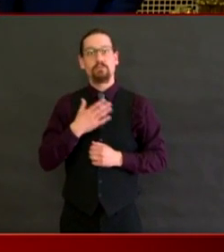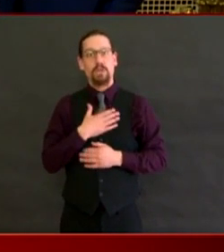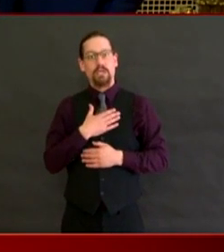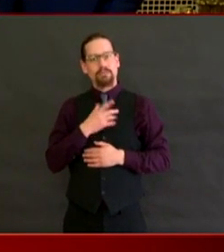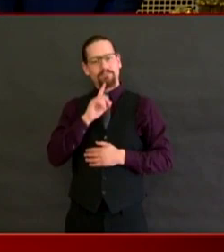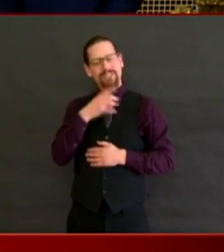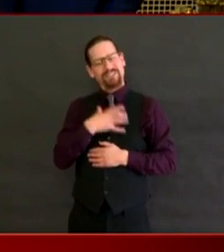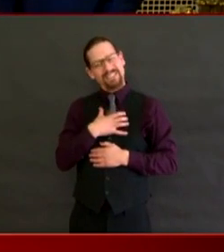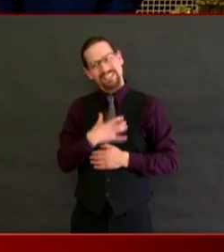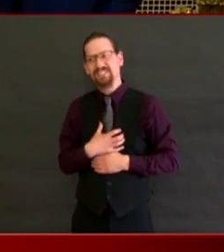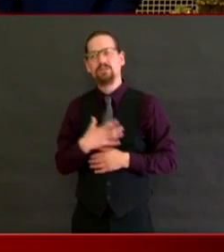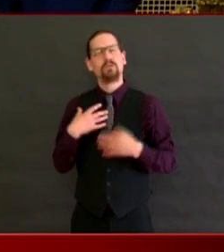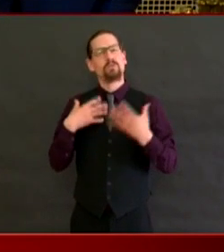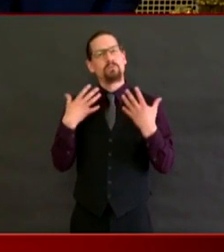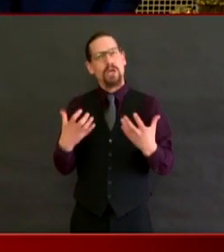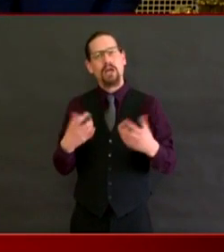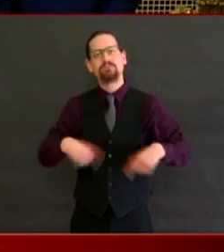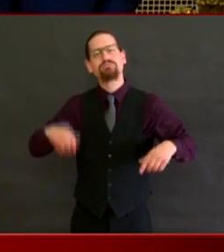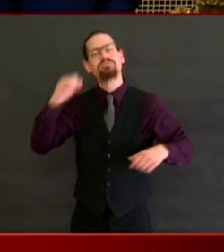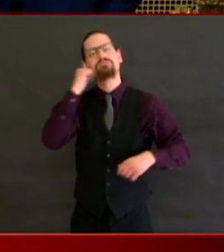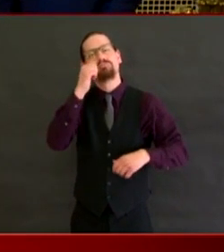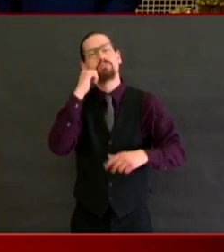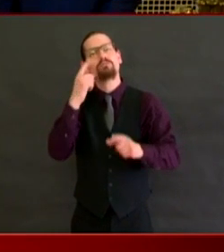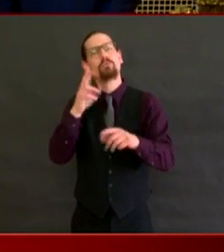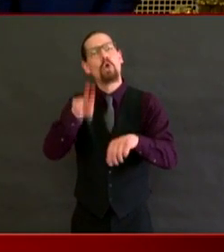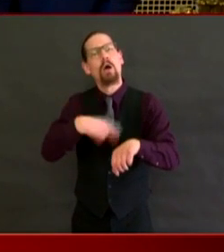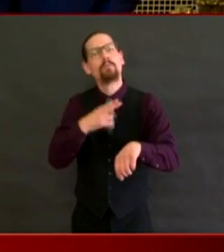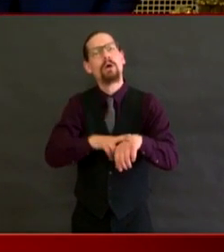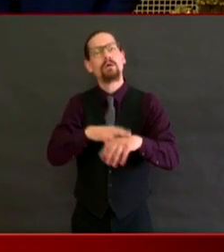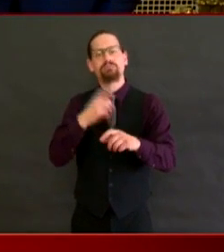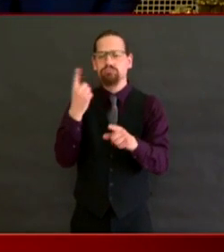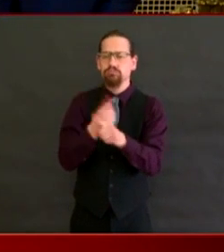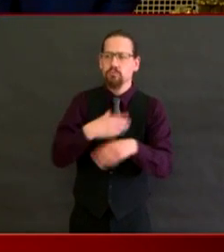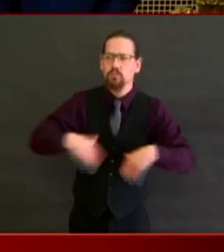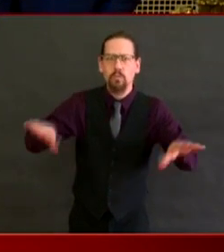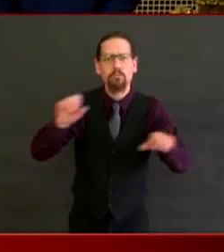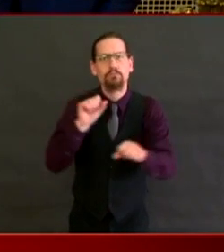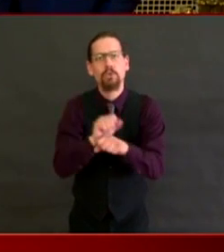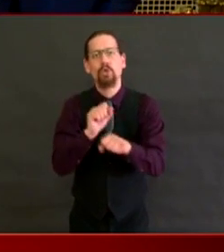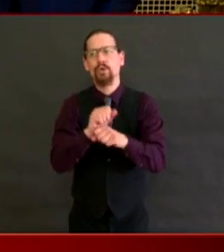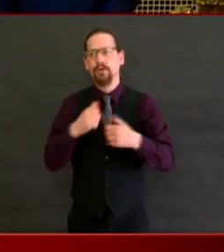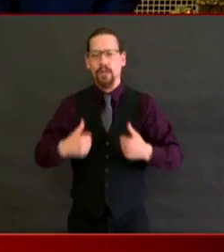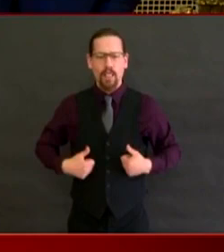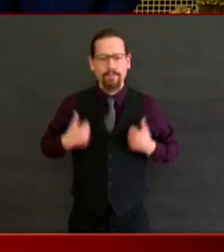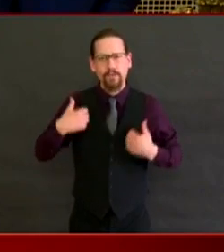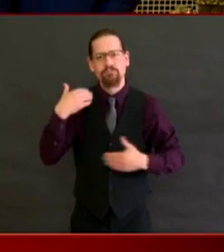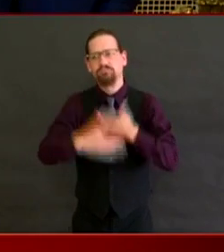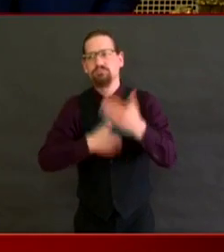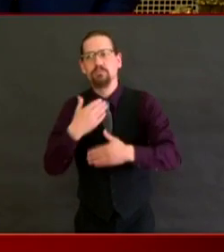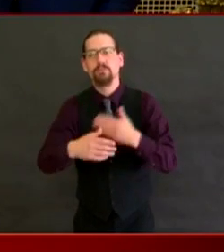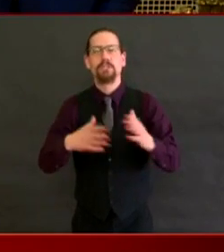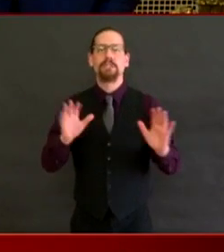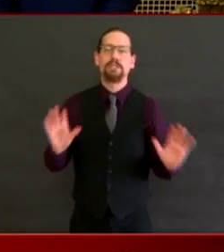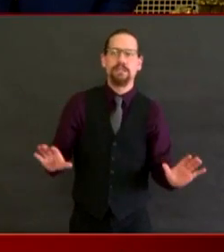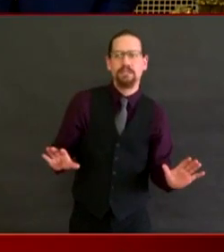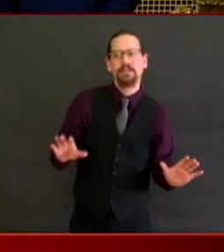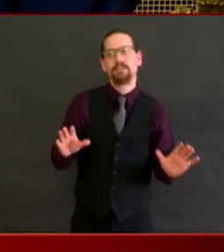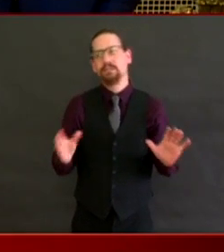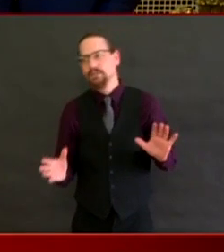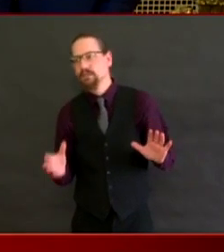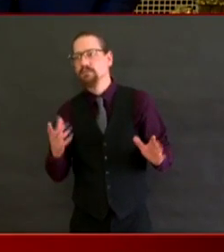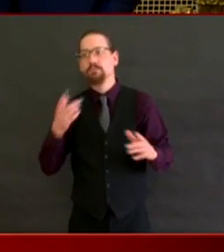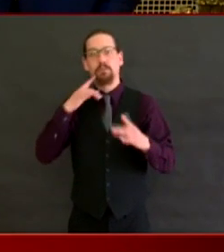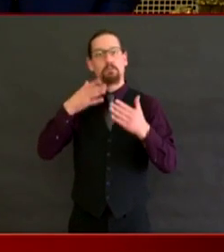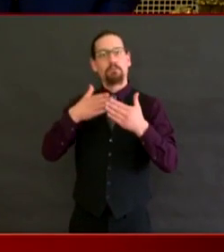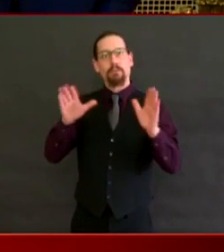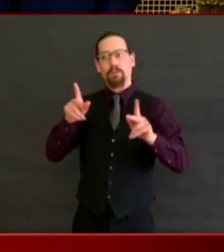work. So this is kind of a Rubik's Cube of public policy that we're trying to do here. Every time you change one